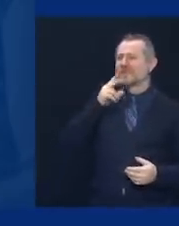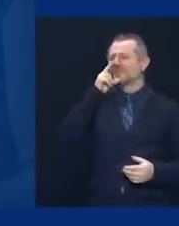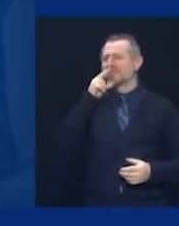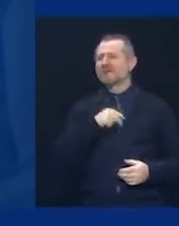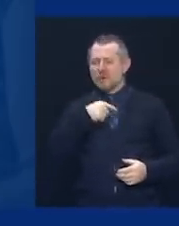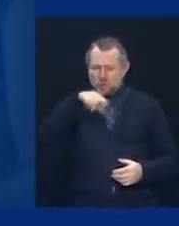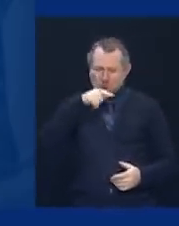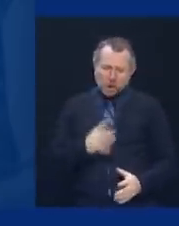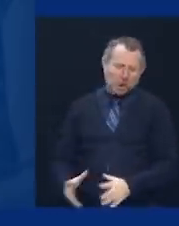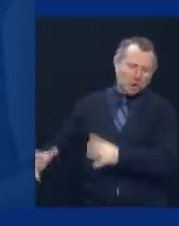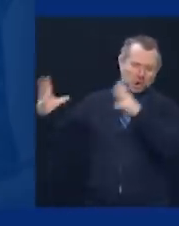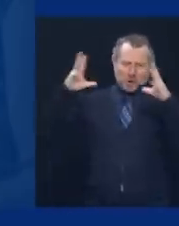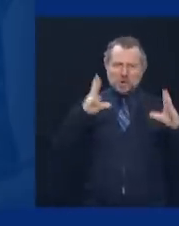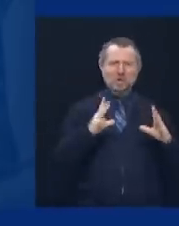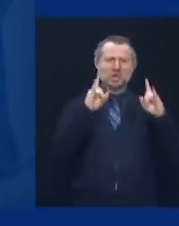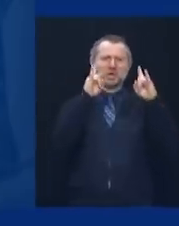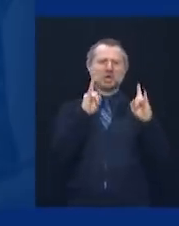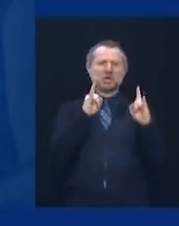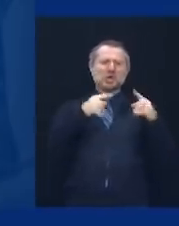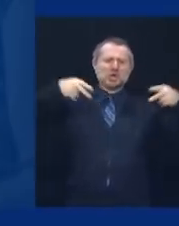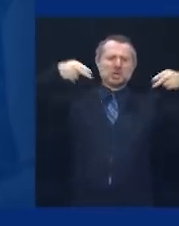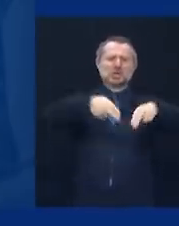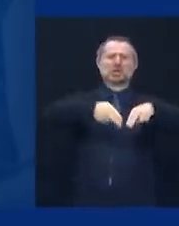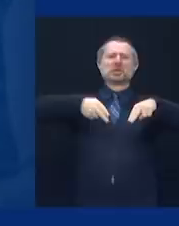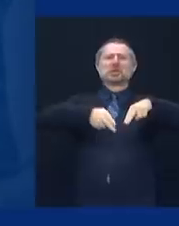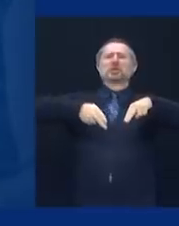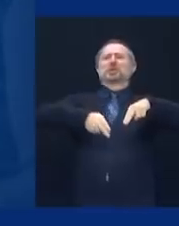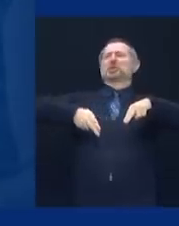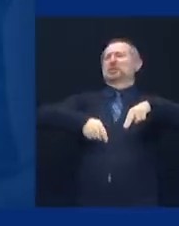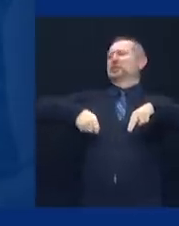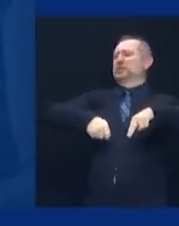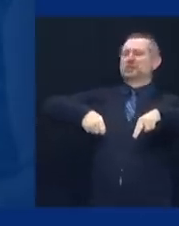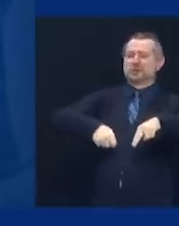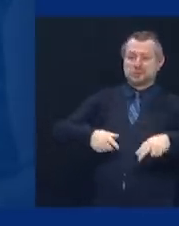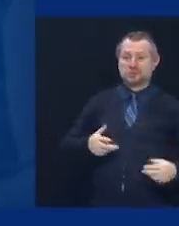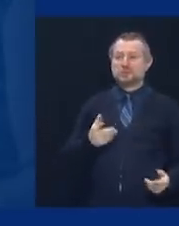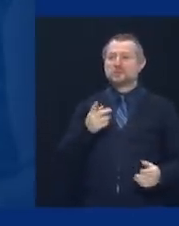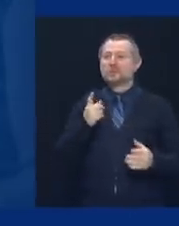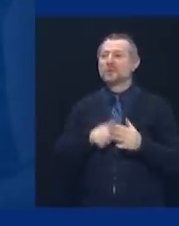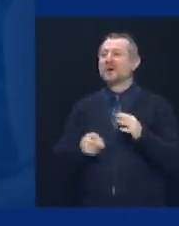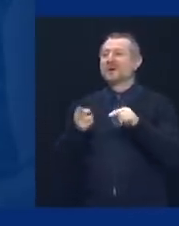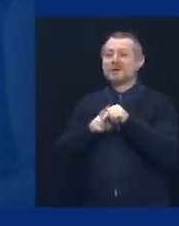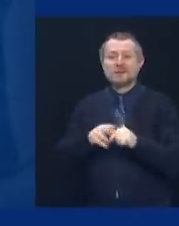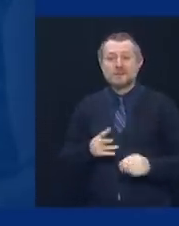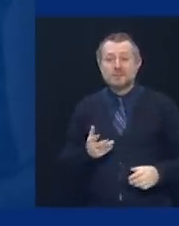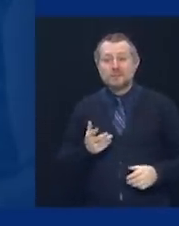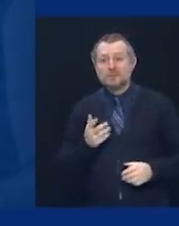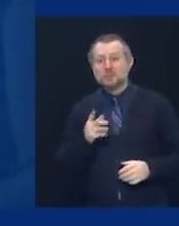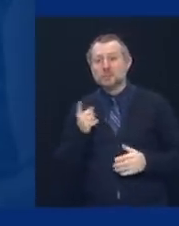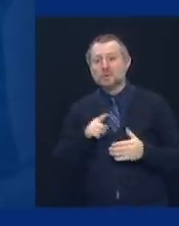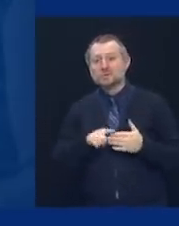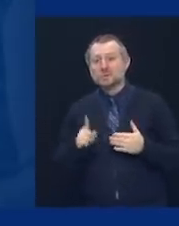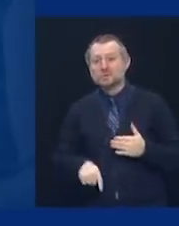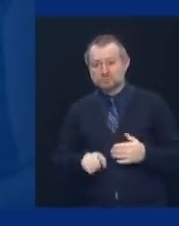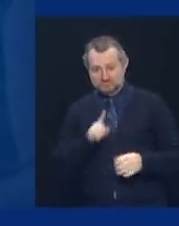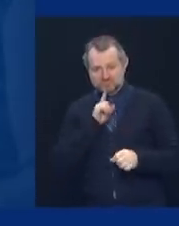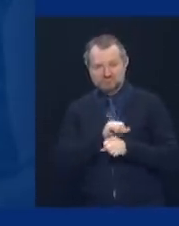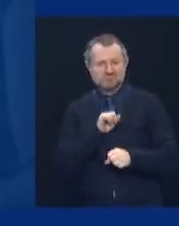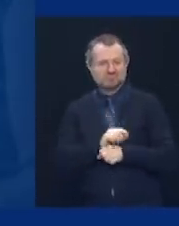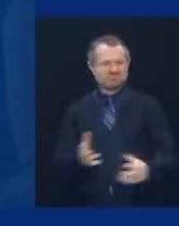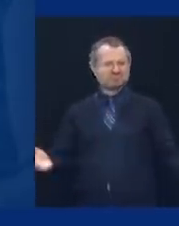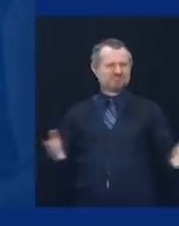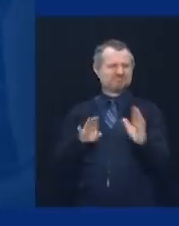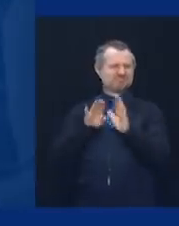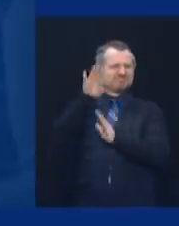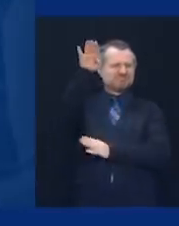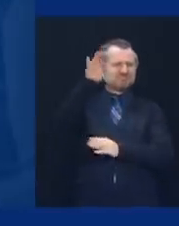not smart, you're going to see an increase. You know what happened? Bloop, we saw an increase. New Yorkers get it. They see